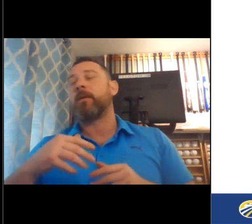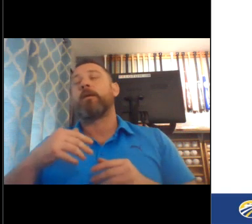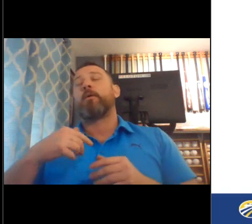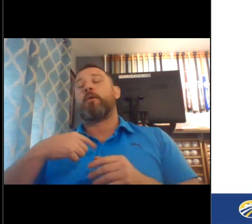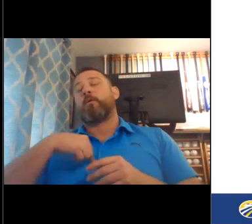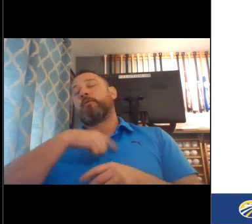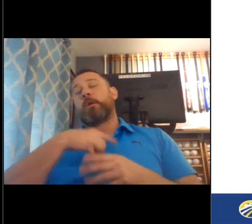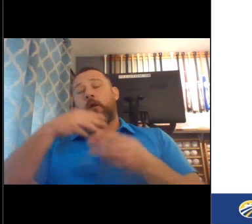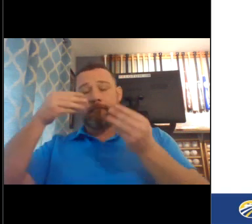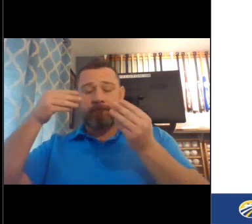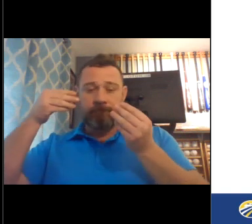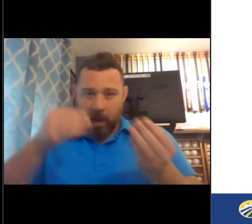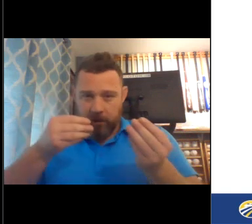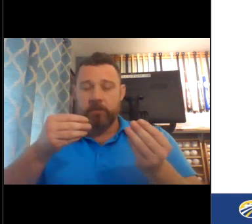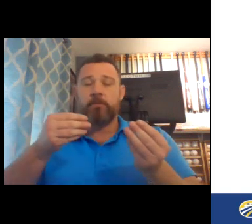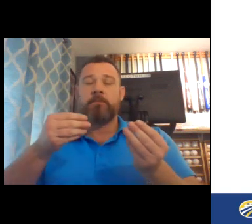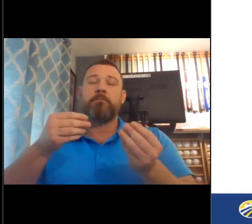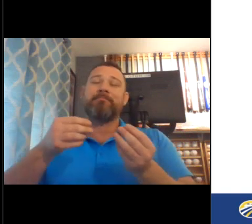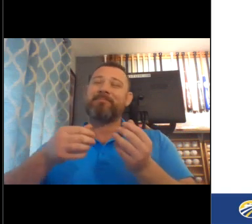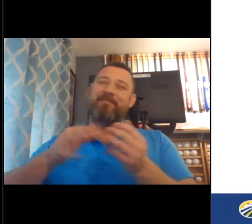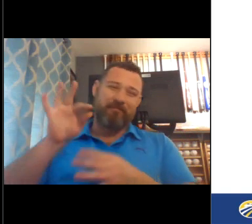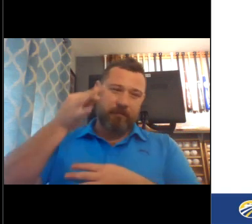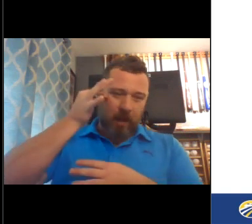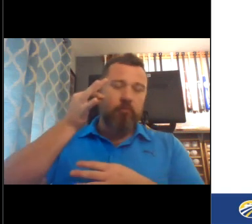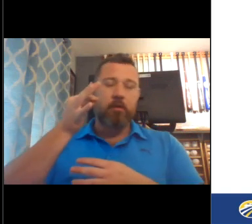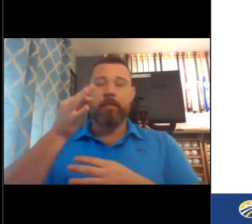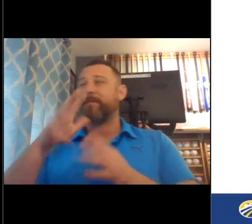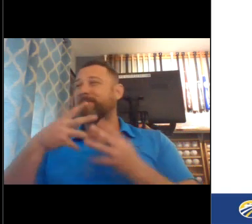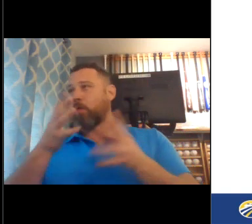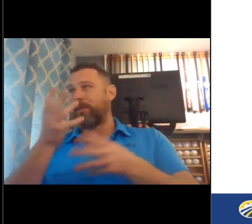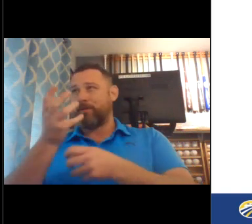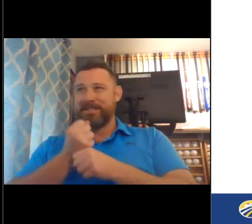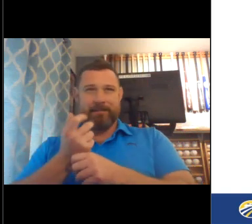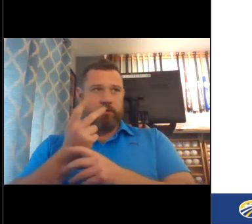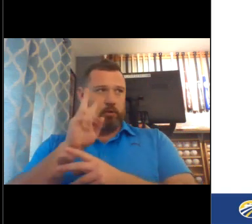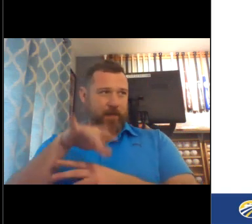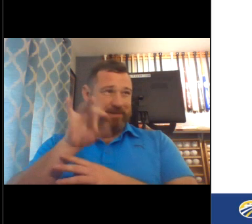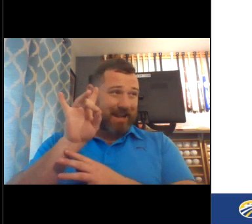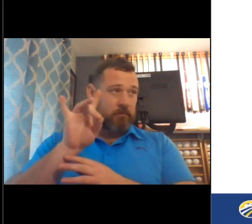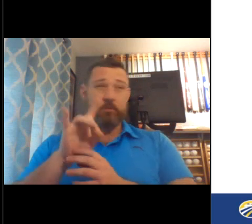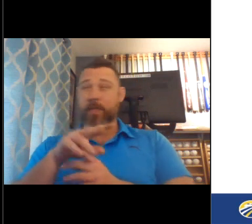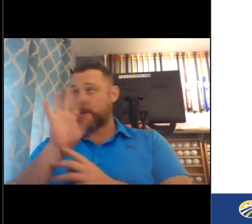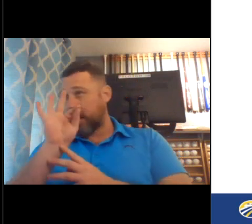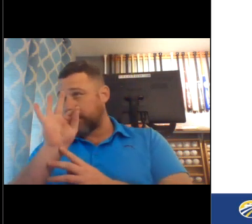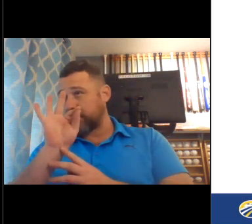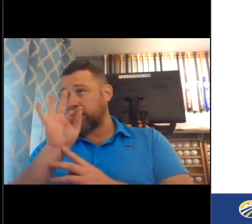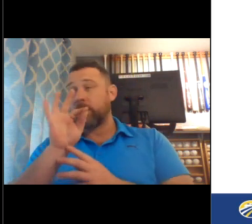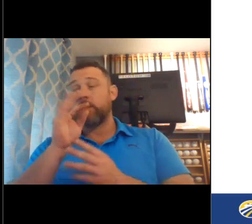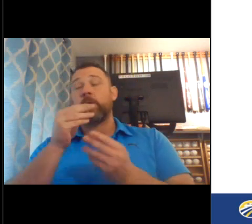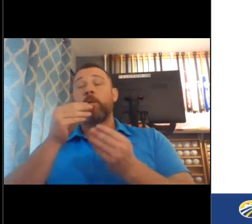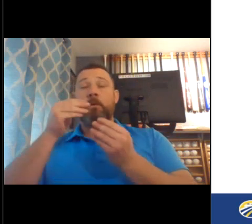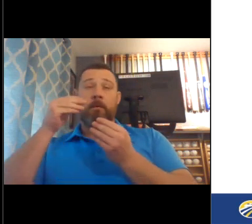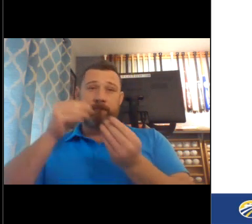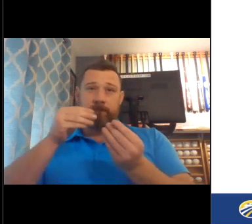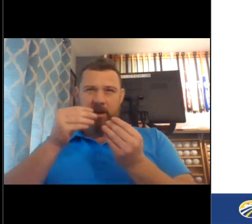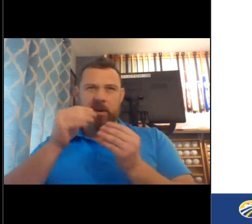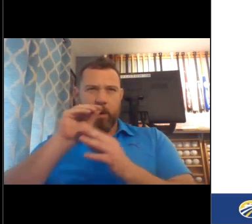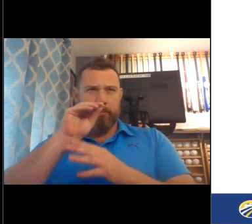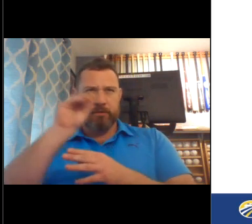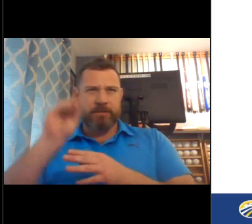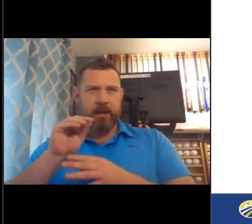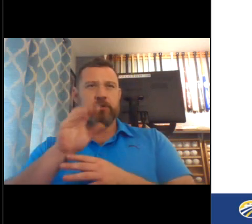We're funded with primarily the federal funds that we've already received back in 2008 and 2009. We're funded with a percentage of cap and